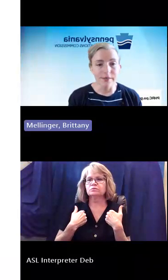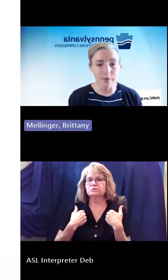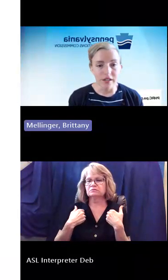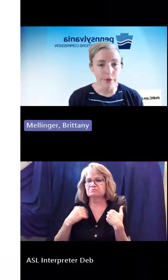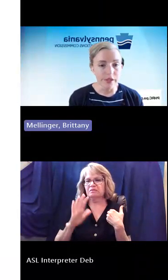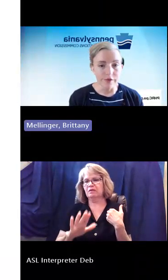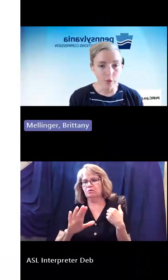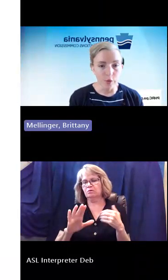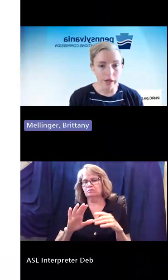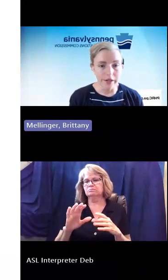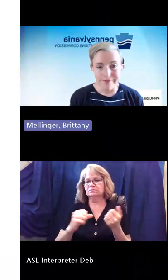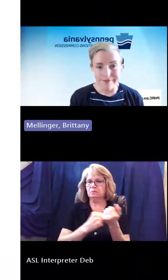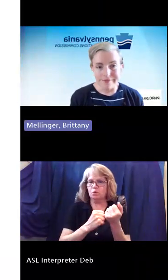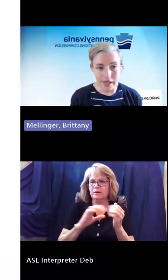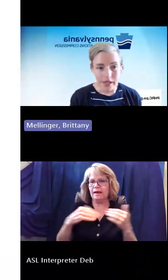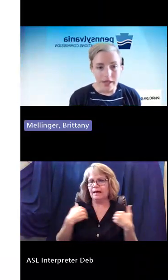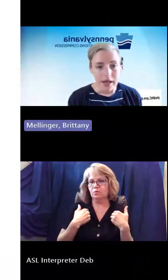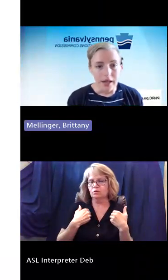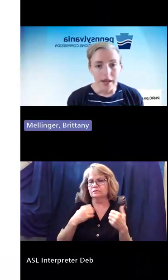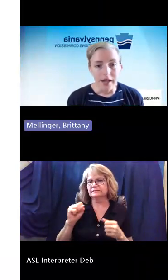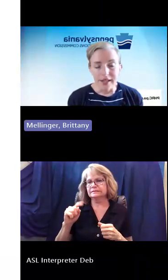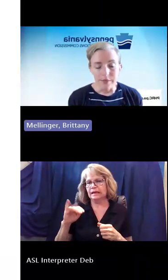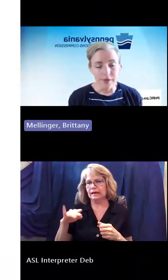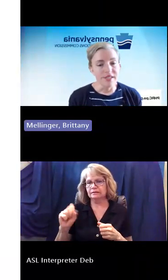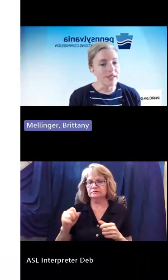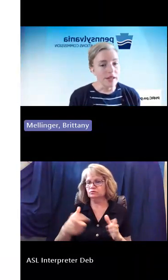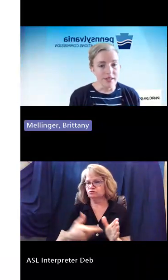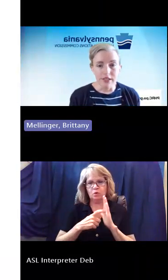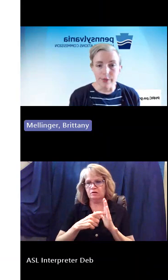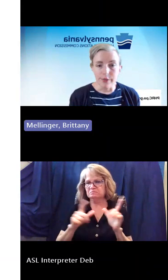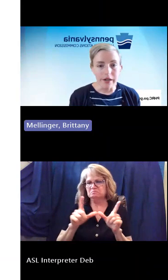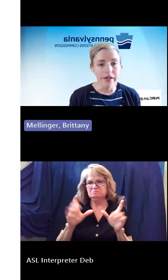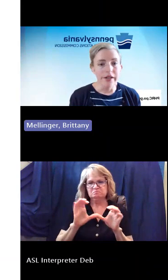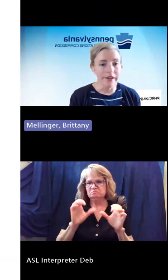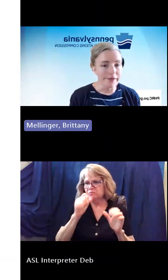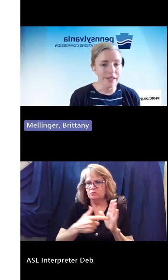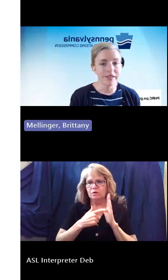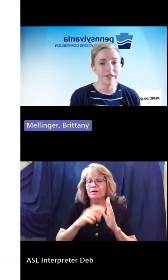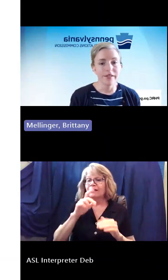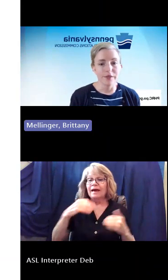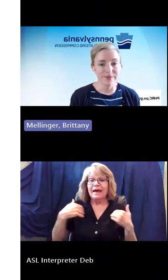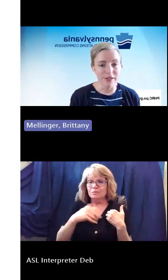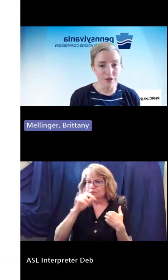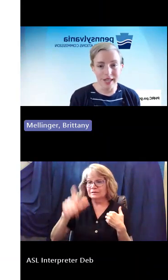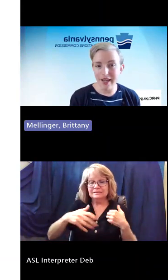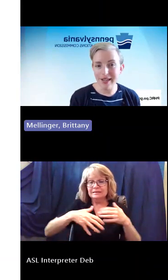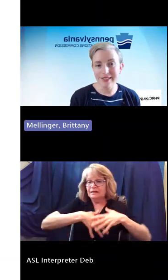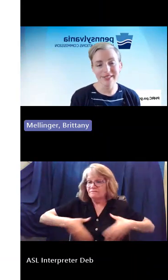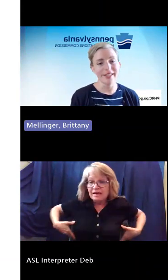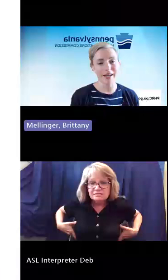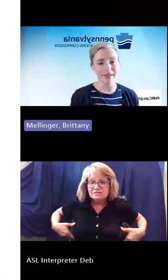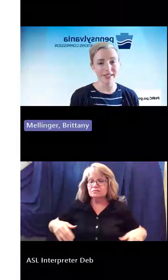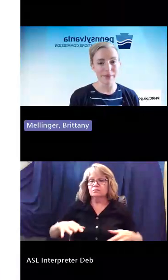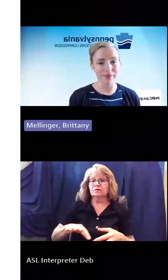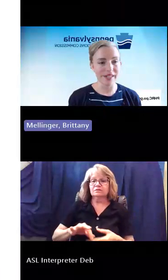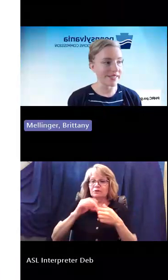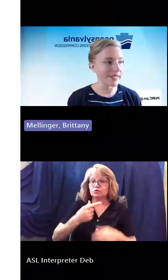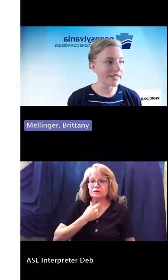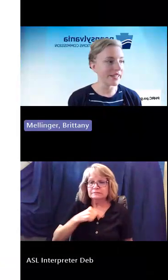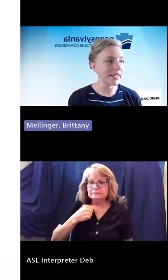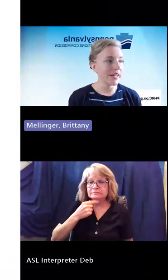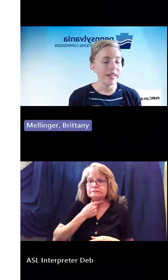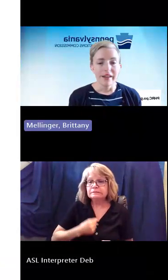as a support animal is required. An animal does not need to wear a vest or special tag, doesn't need to have any type